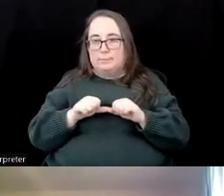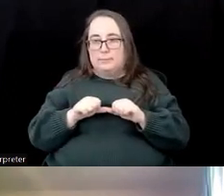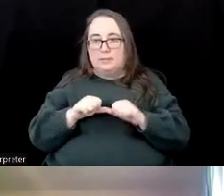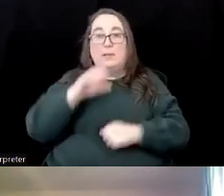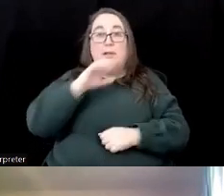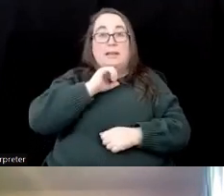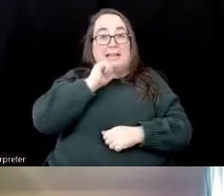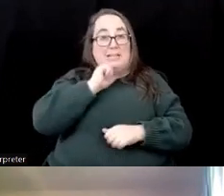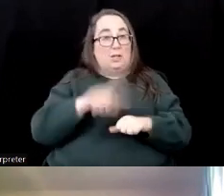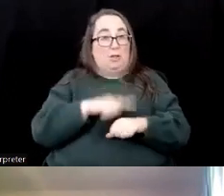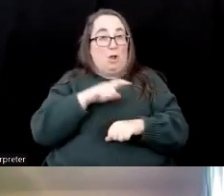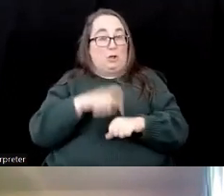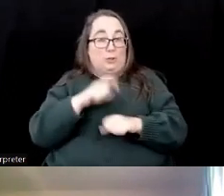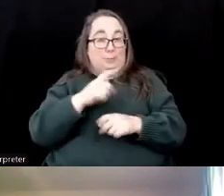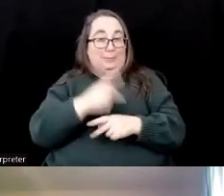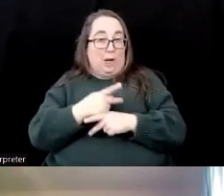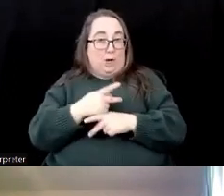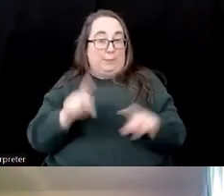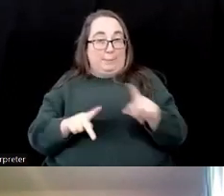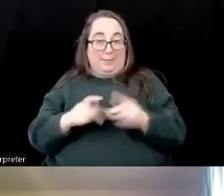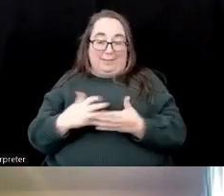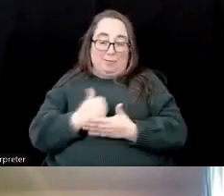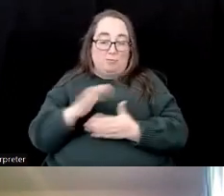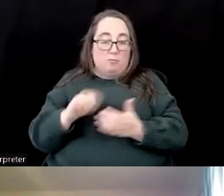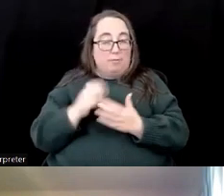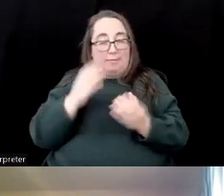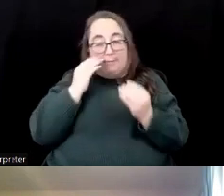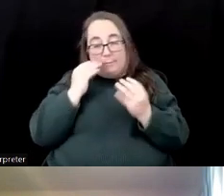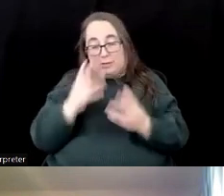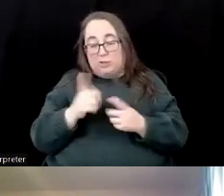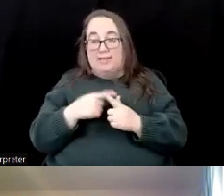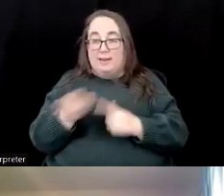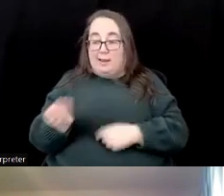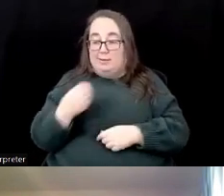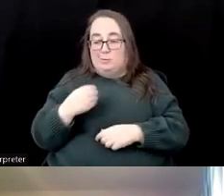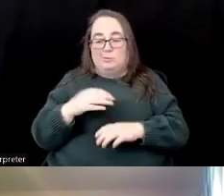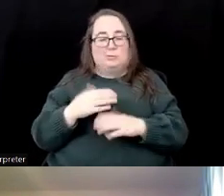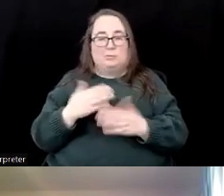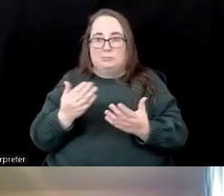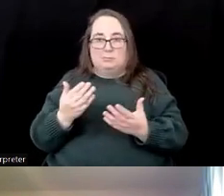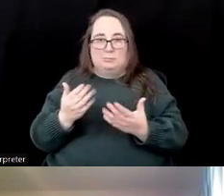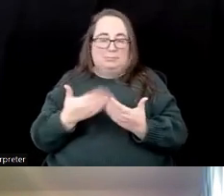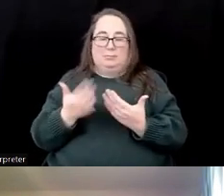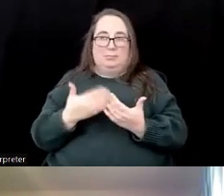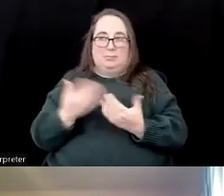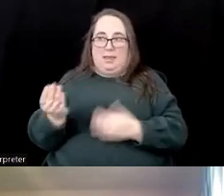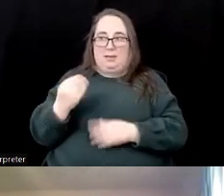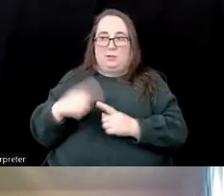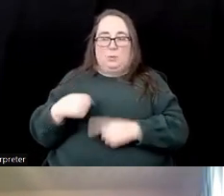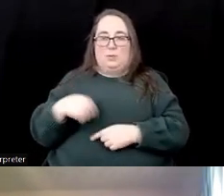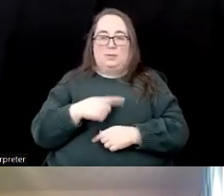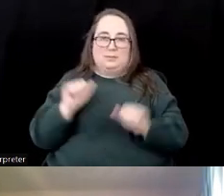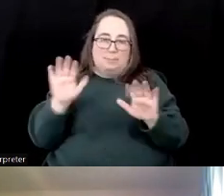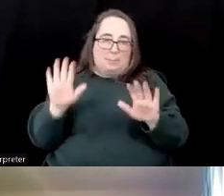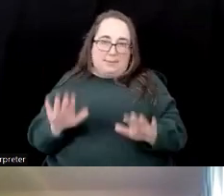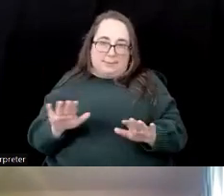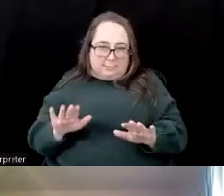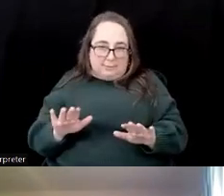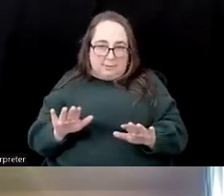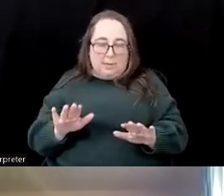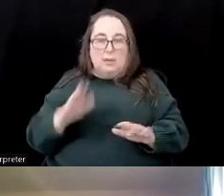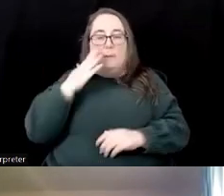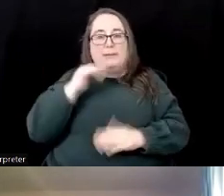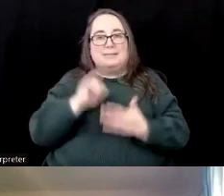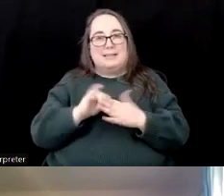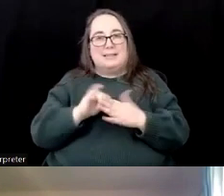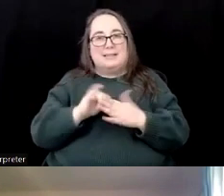care folks actually gather all of the information and hand it to us on a silver platter, which is amazing because that's how we